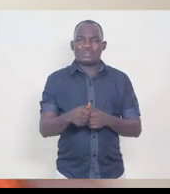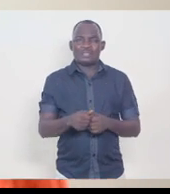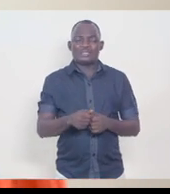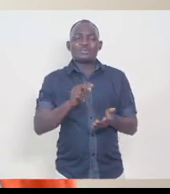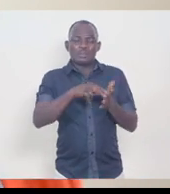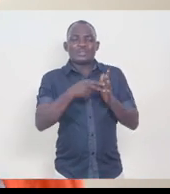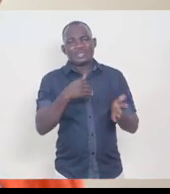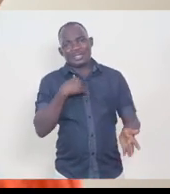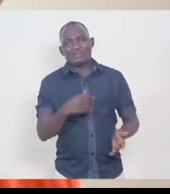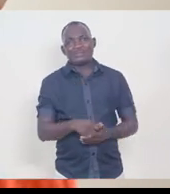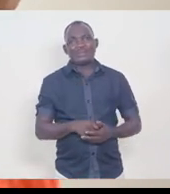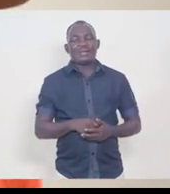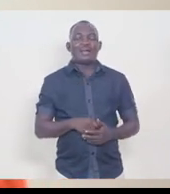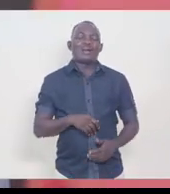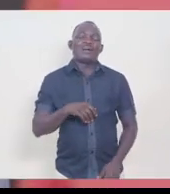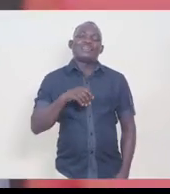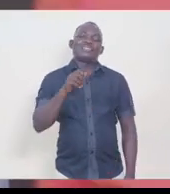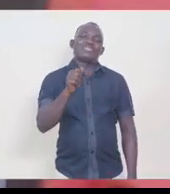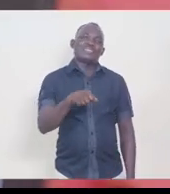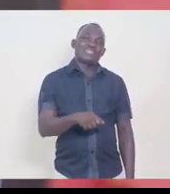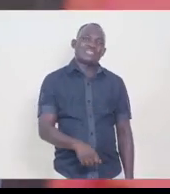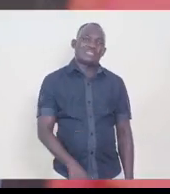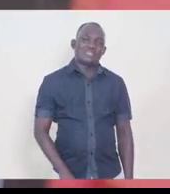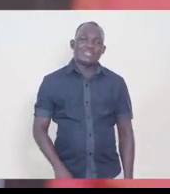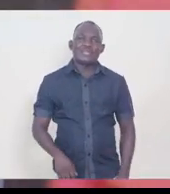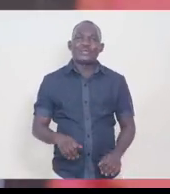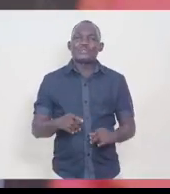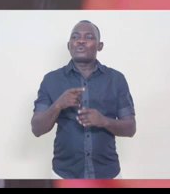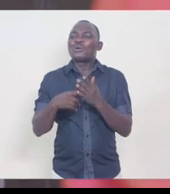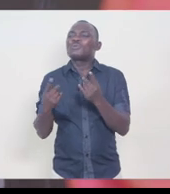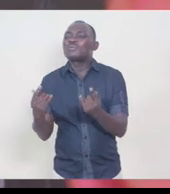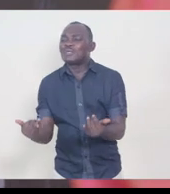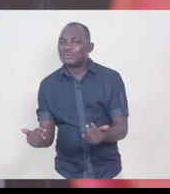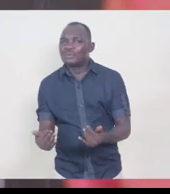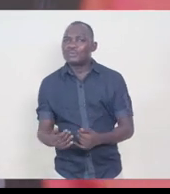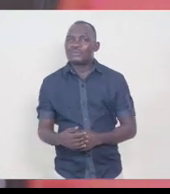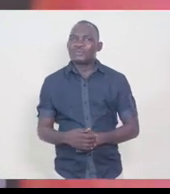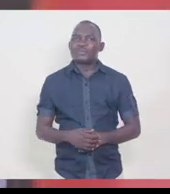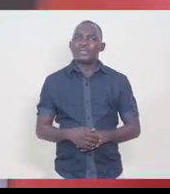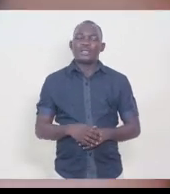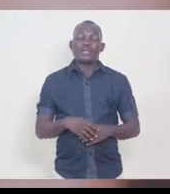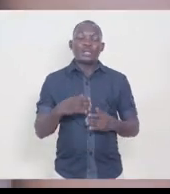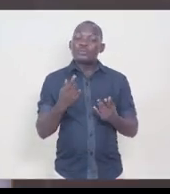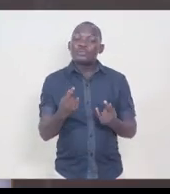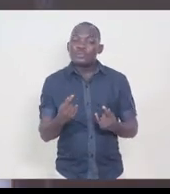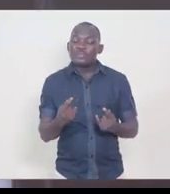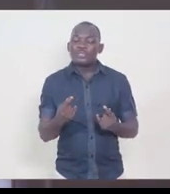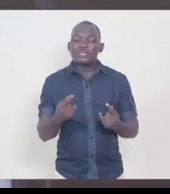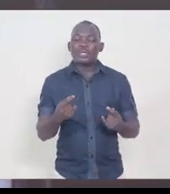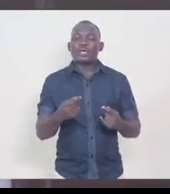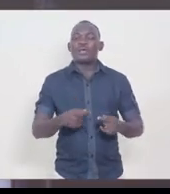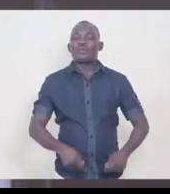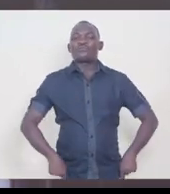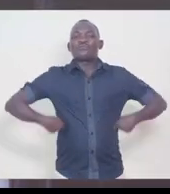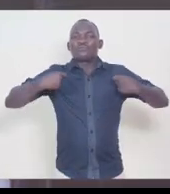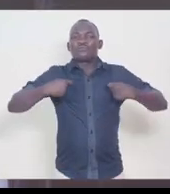It did to me too. So then, what are we? We're getting dressed.